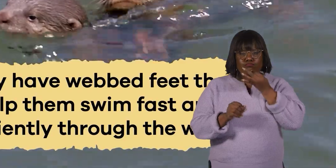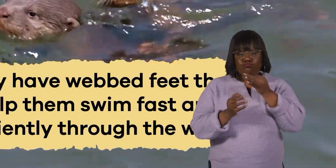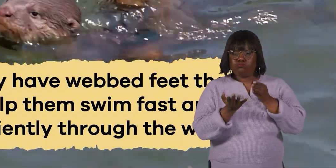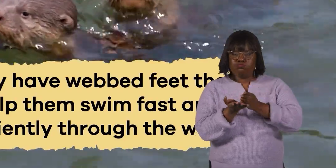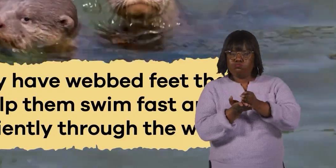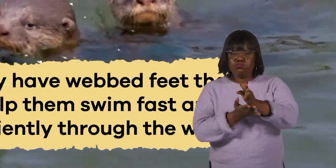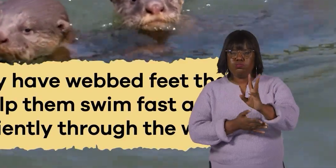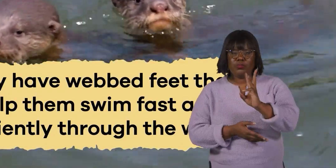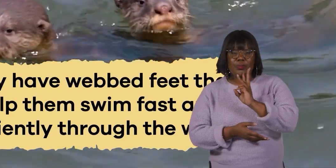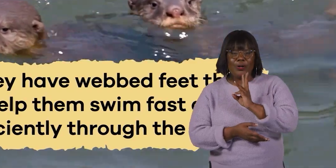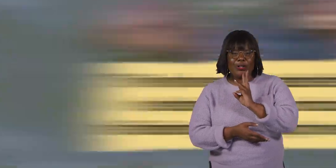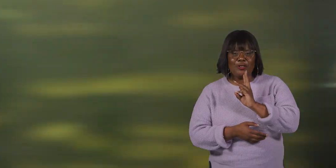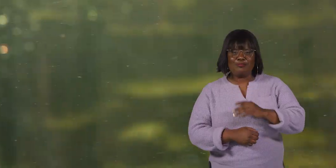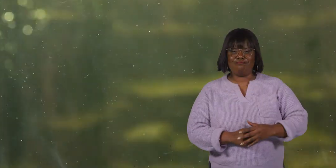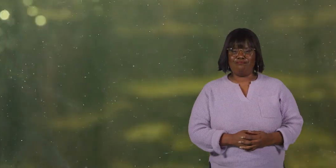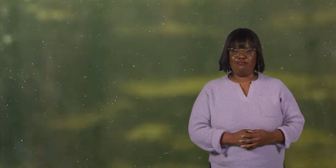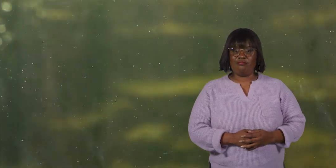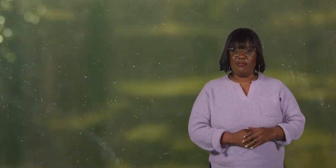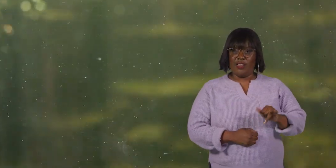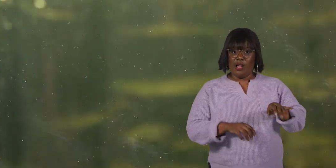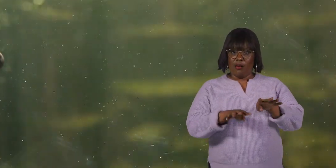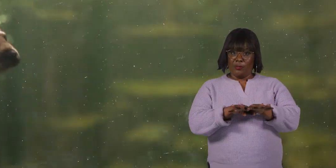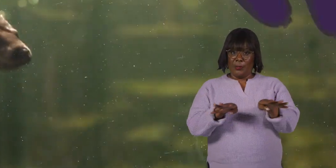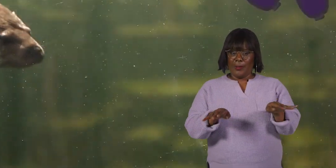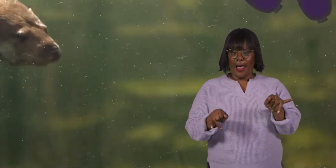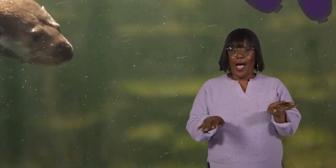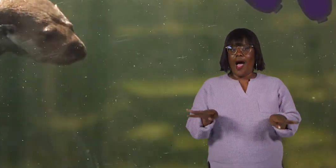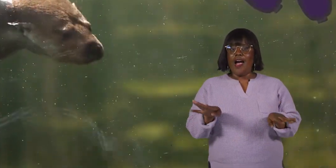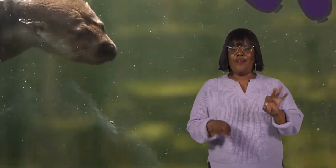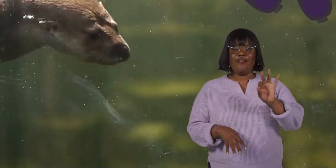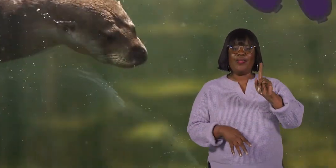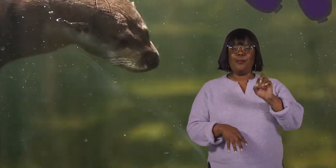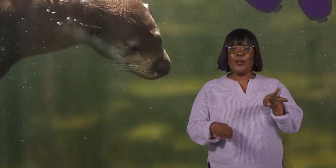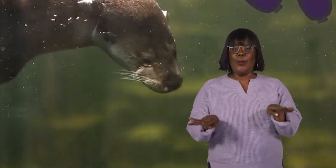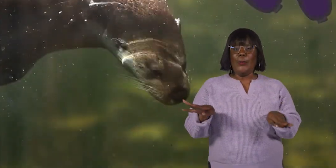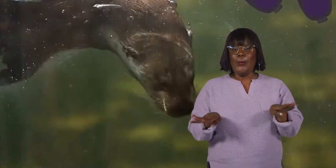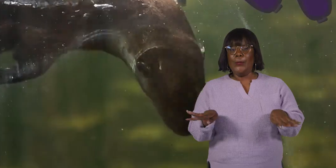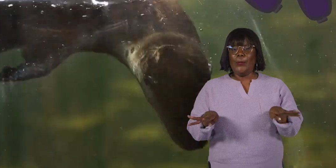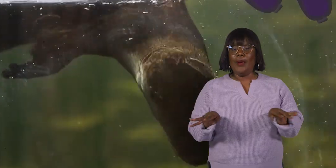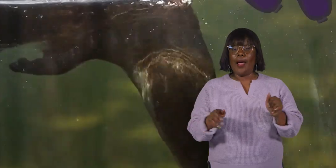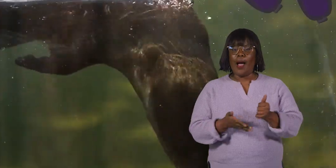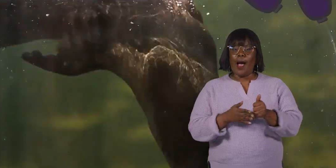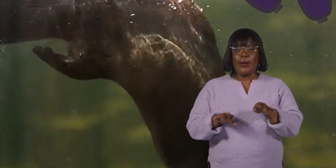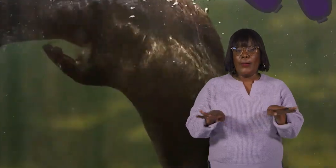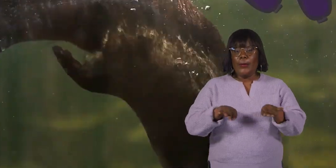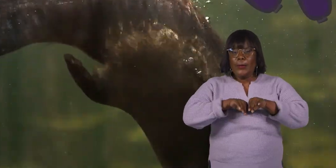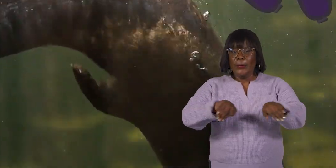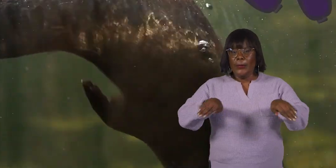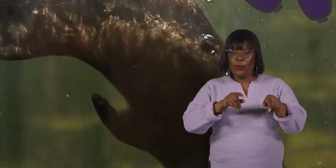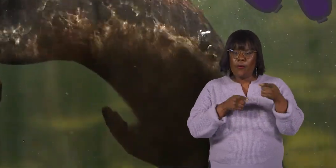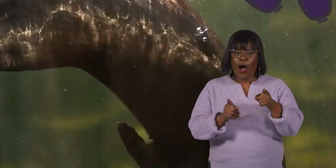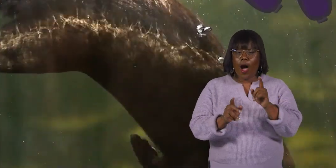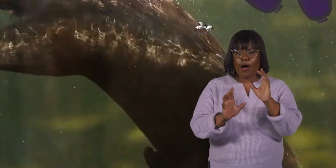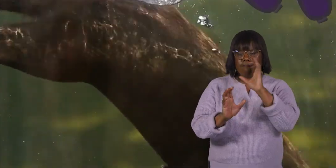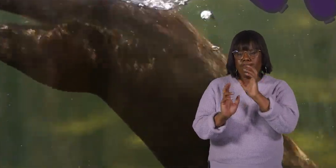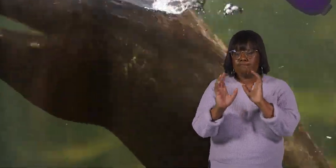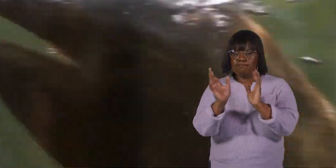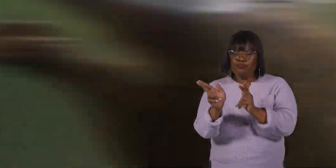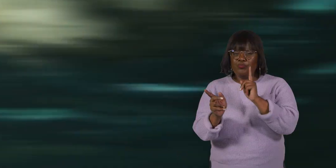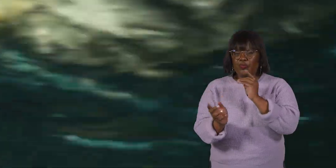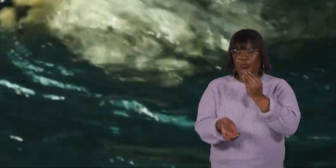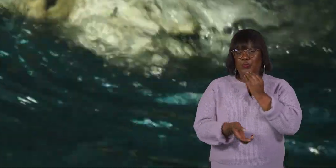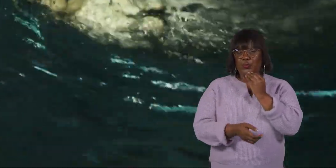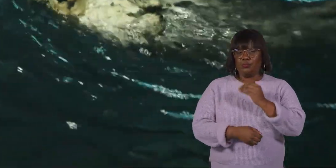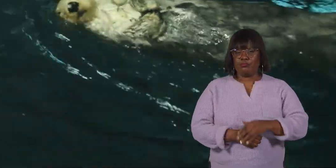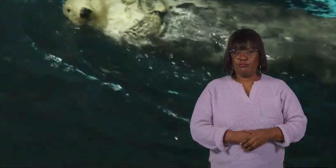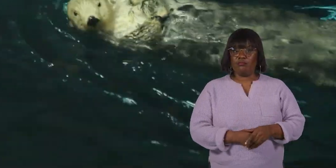efficiently through the water. Their webbed feet are like flippers that allow them to steer and glide while hunting for food.